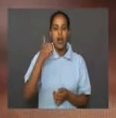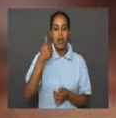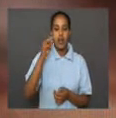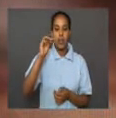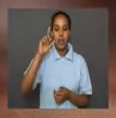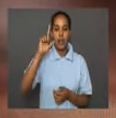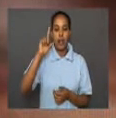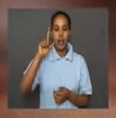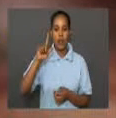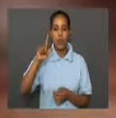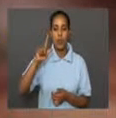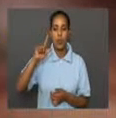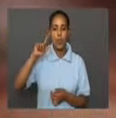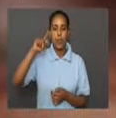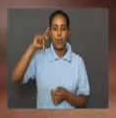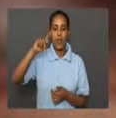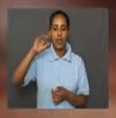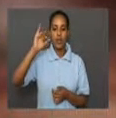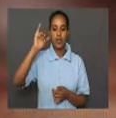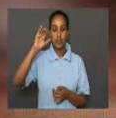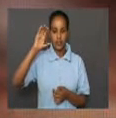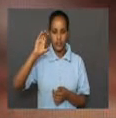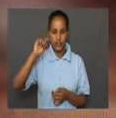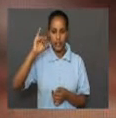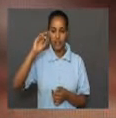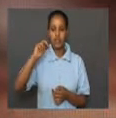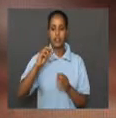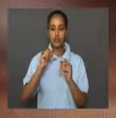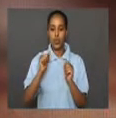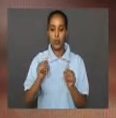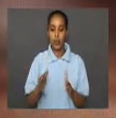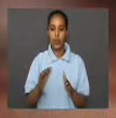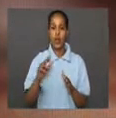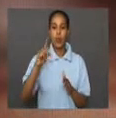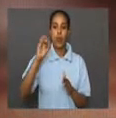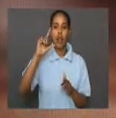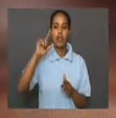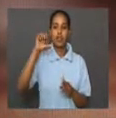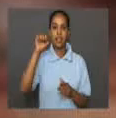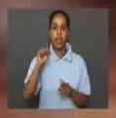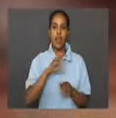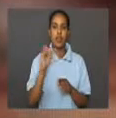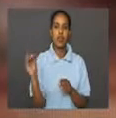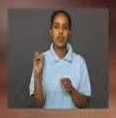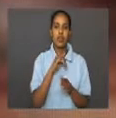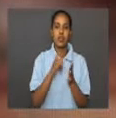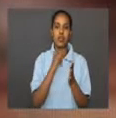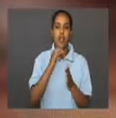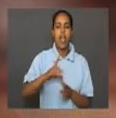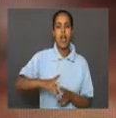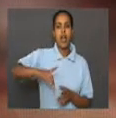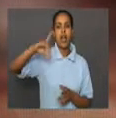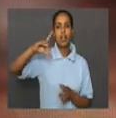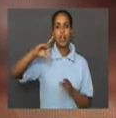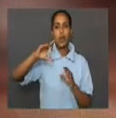Amylopectin is a bit different. It is a soluble polysaccharide, and it is